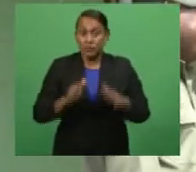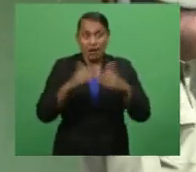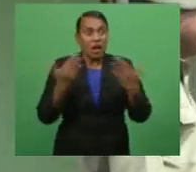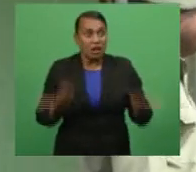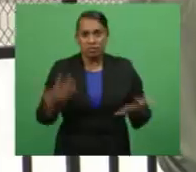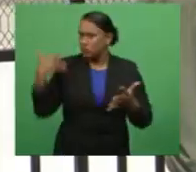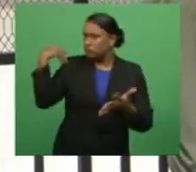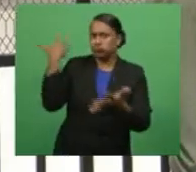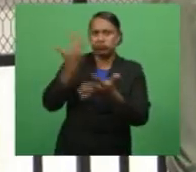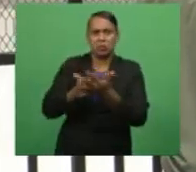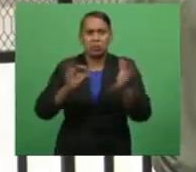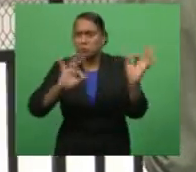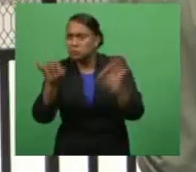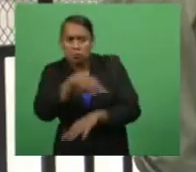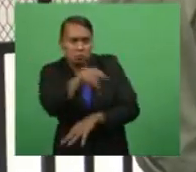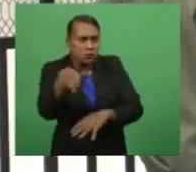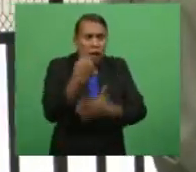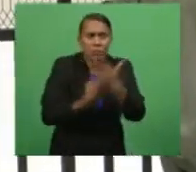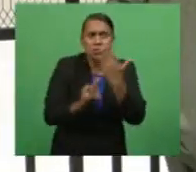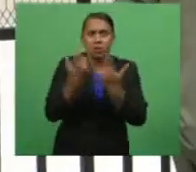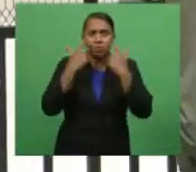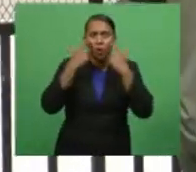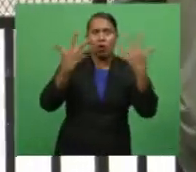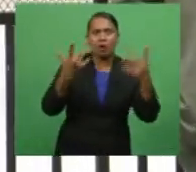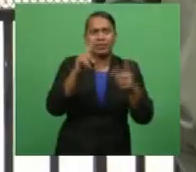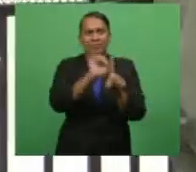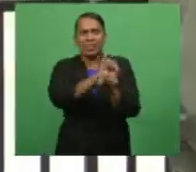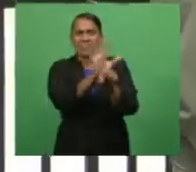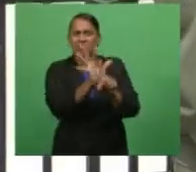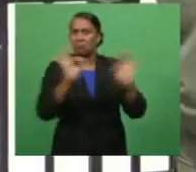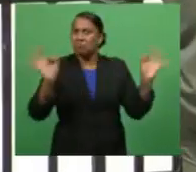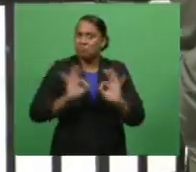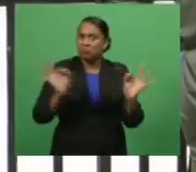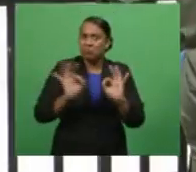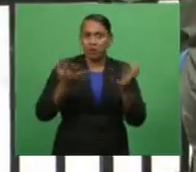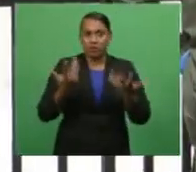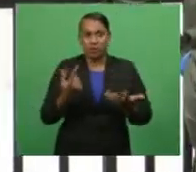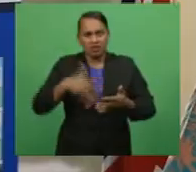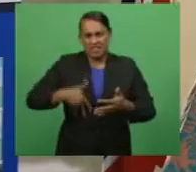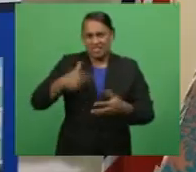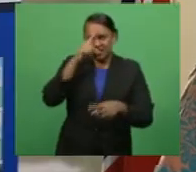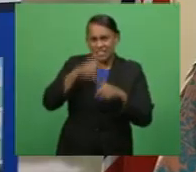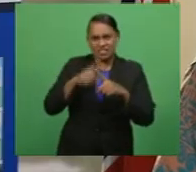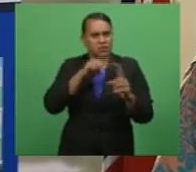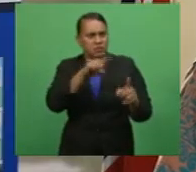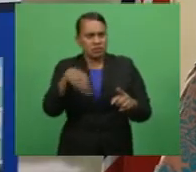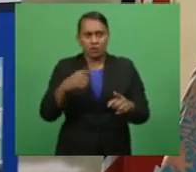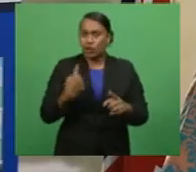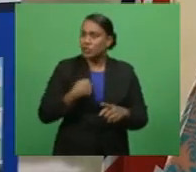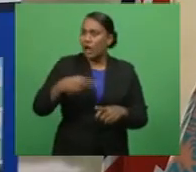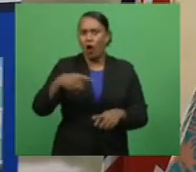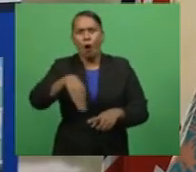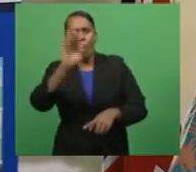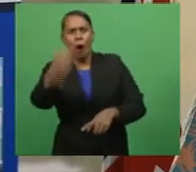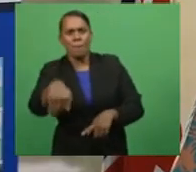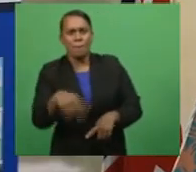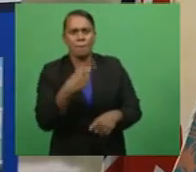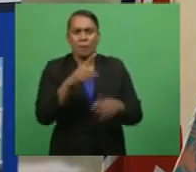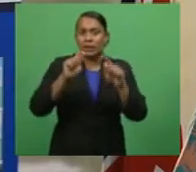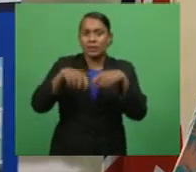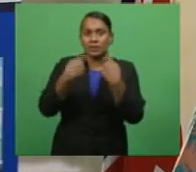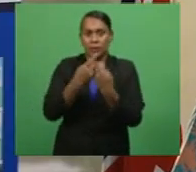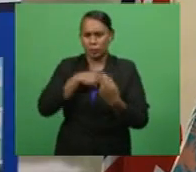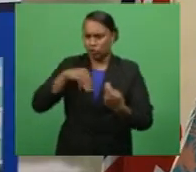showed symptoms, and those who have been discharged continually followed up by our health